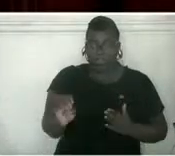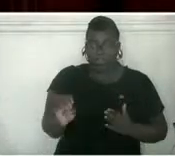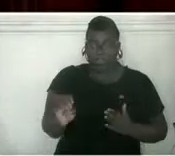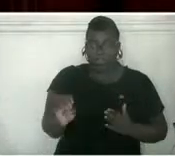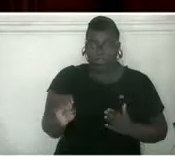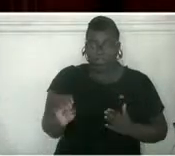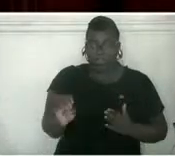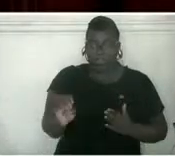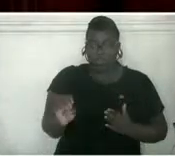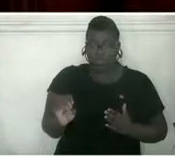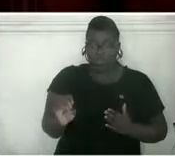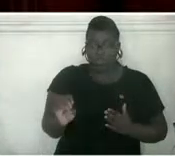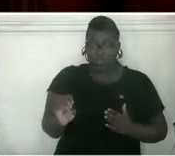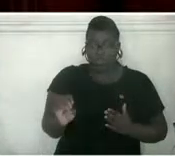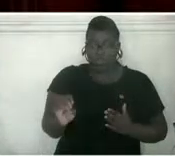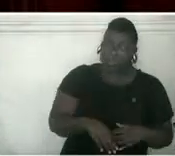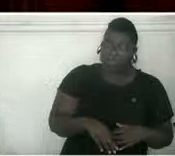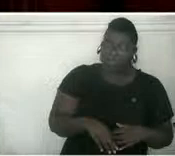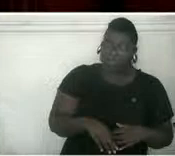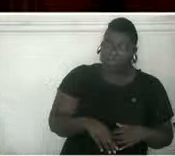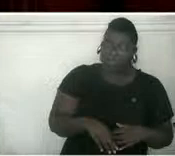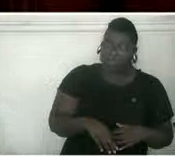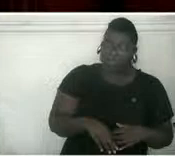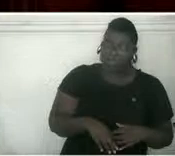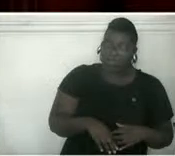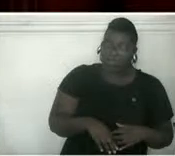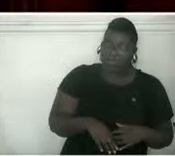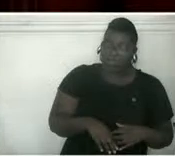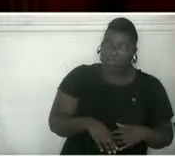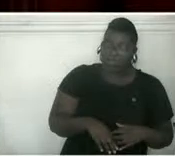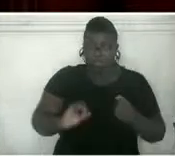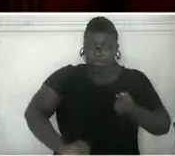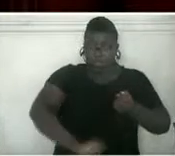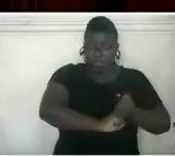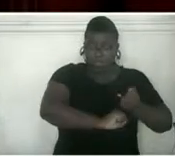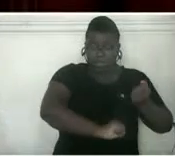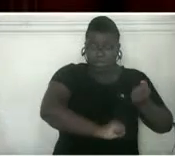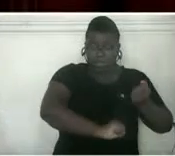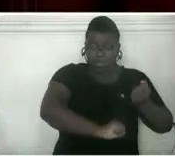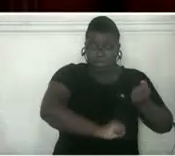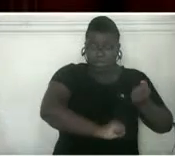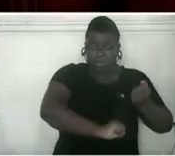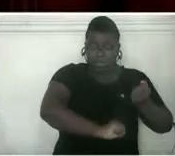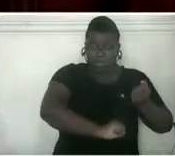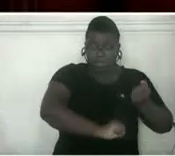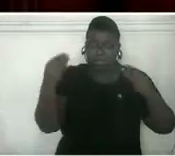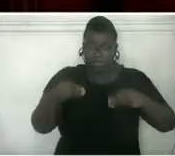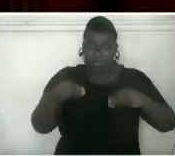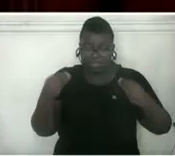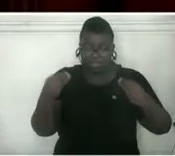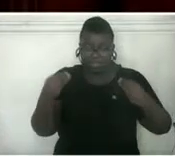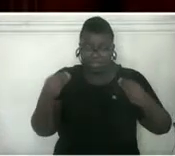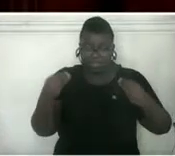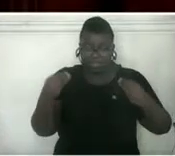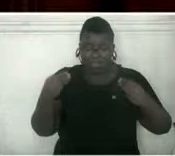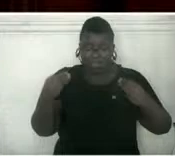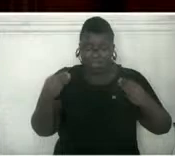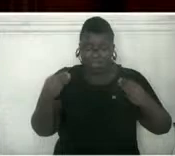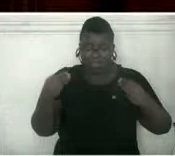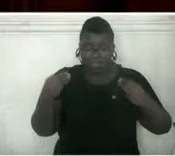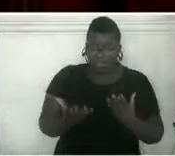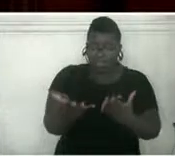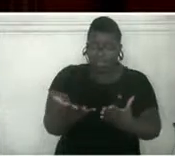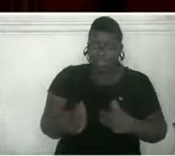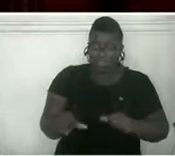existing resources in order to, among others, support ailing businesses and provide a